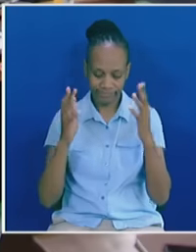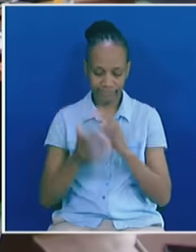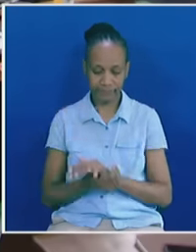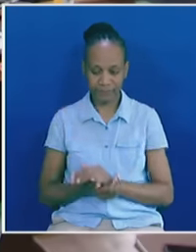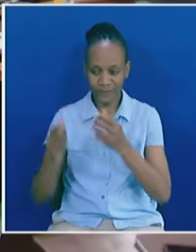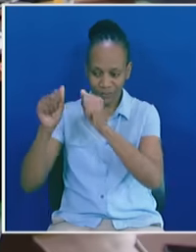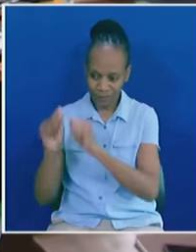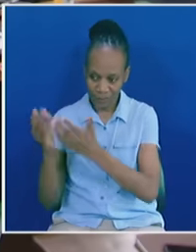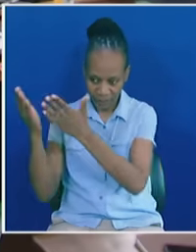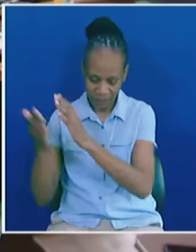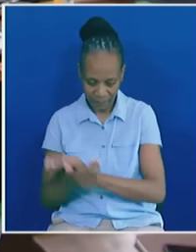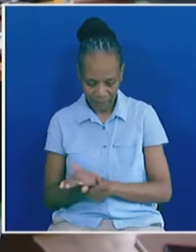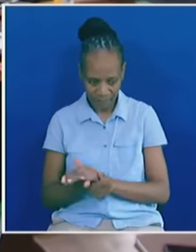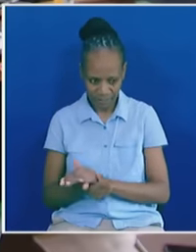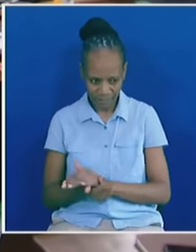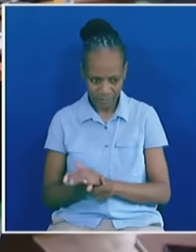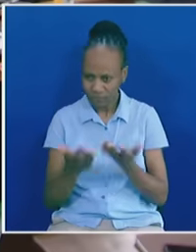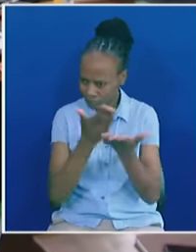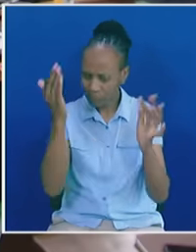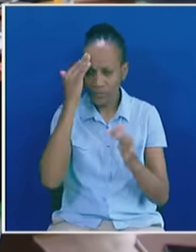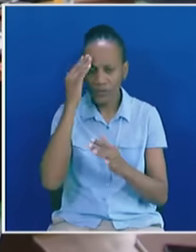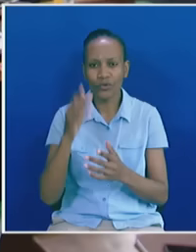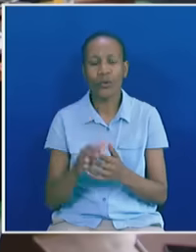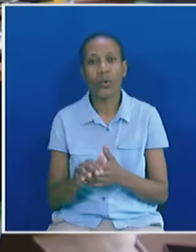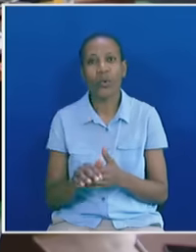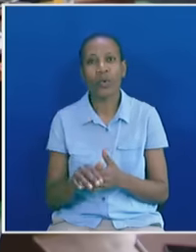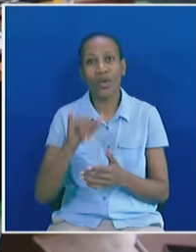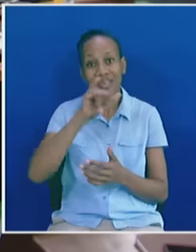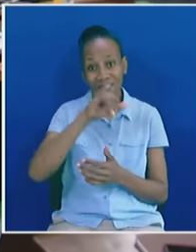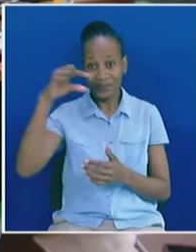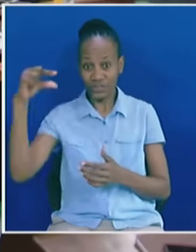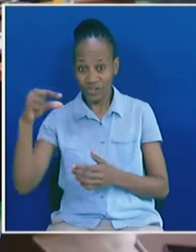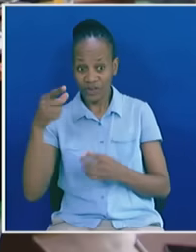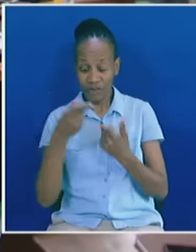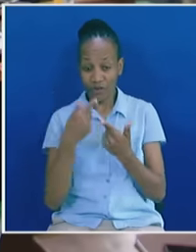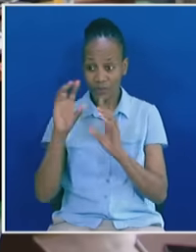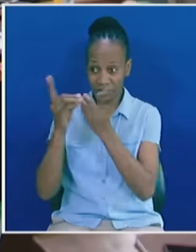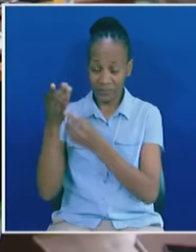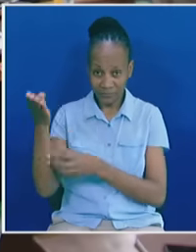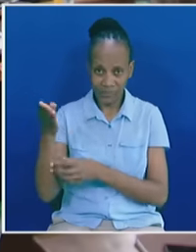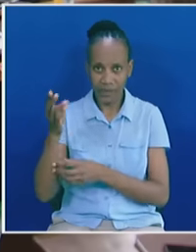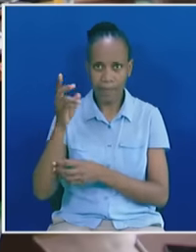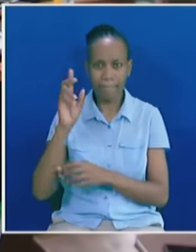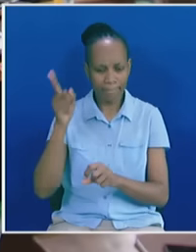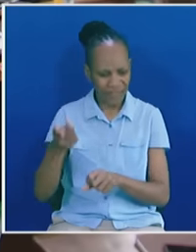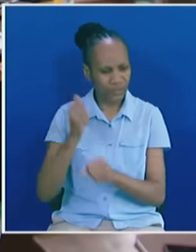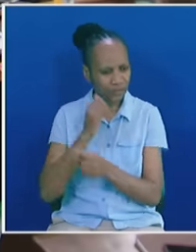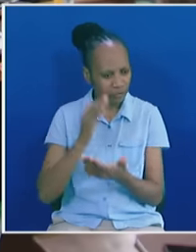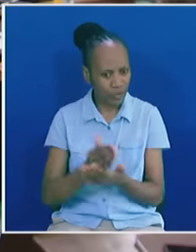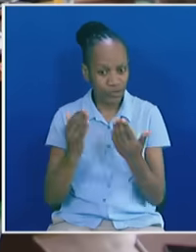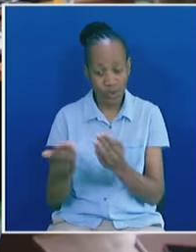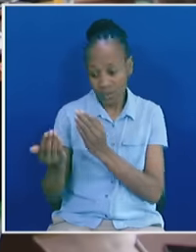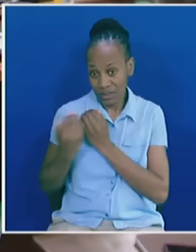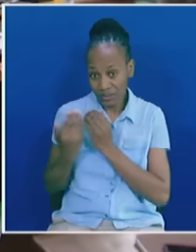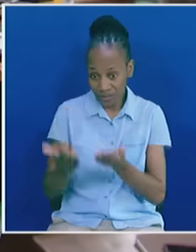Honourable Chairperson, it is common cause that the Inspector General of Intelligence must bear the trust of the public in ensuring that the security services are